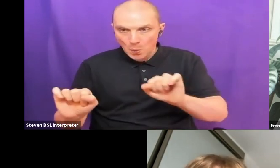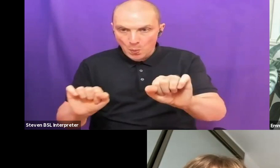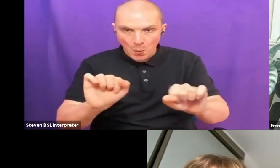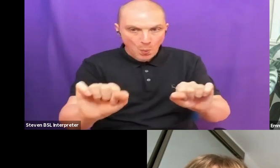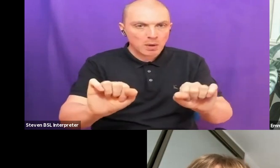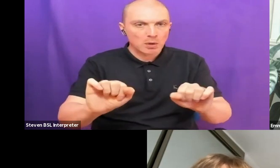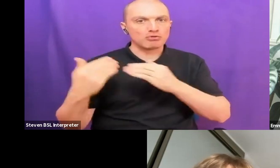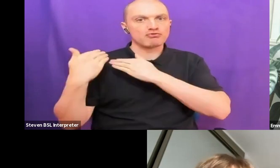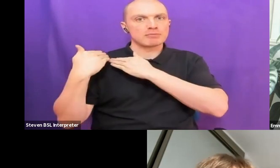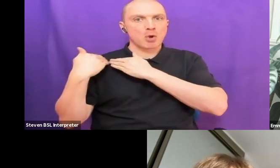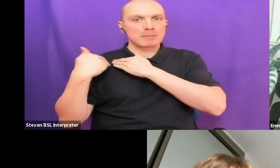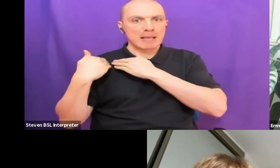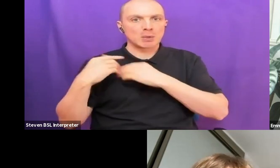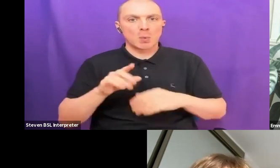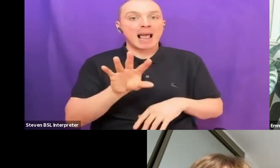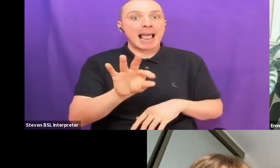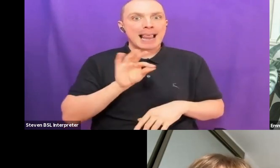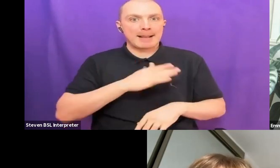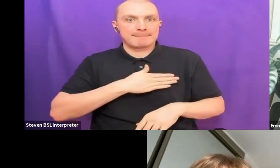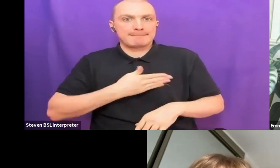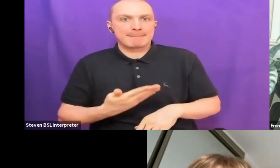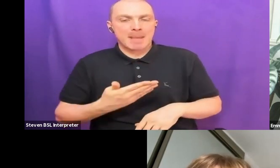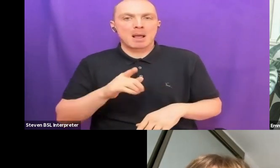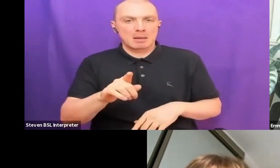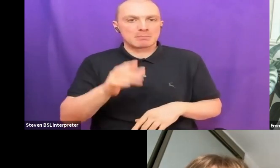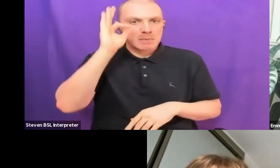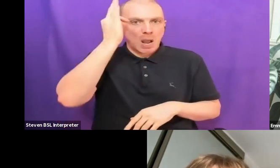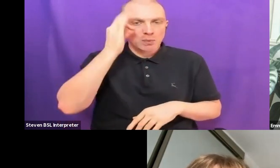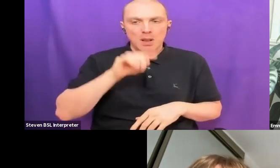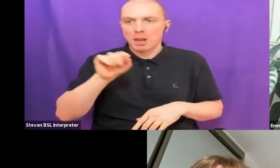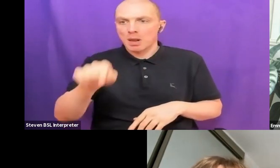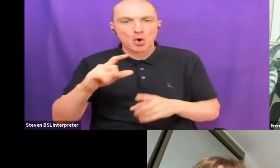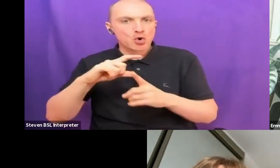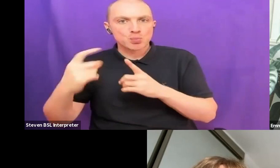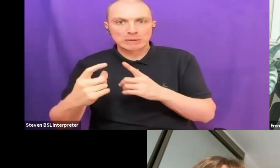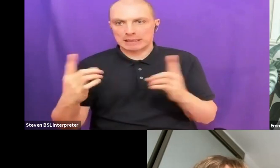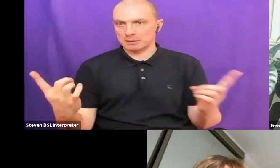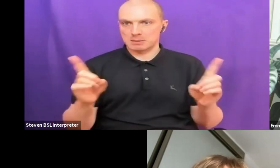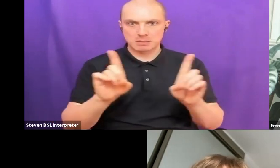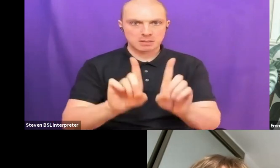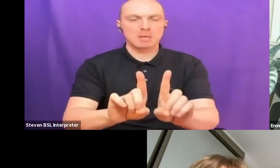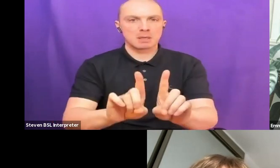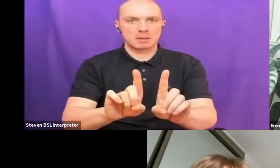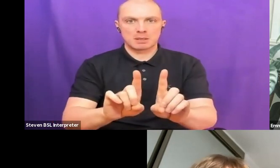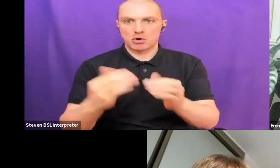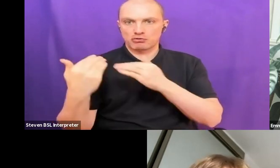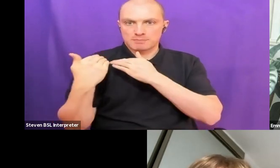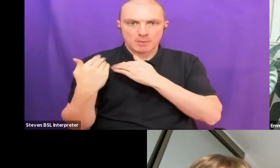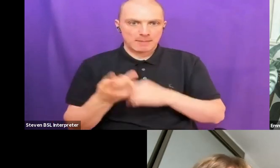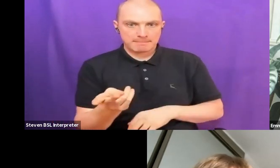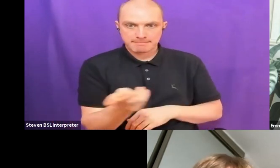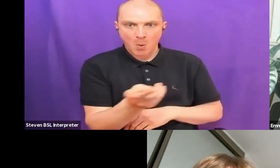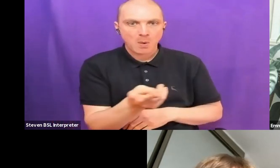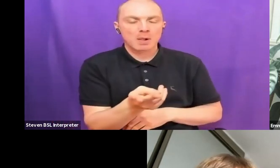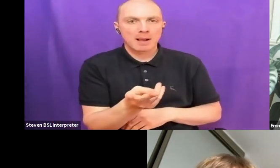members and community leaderships and equal partnerships. So there's real parity of esteem in these. We used the place standard to start